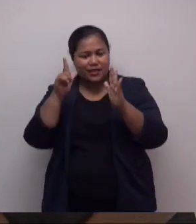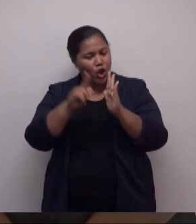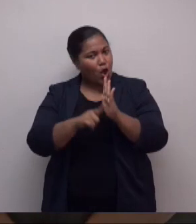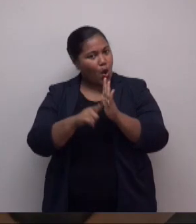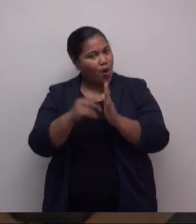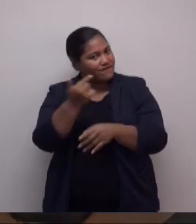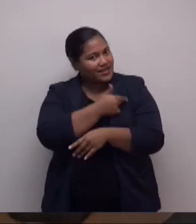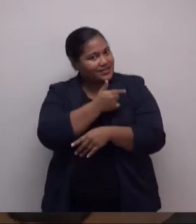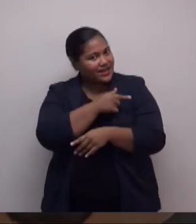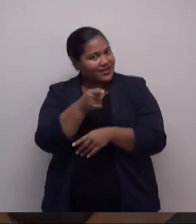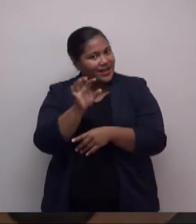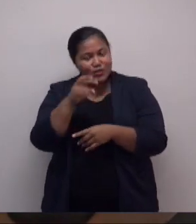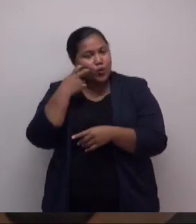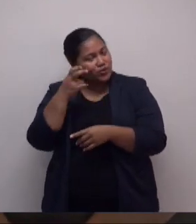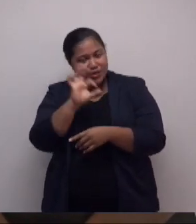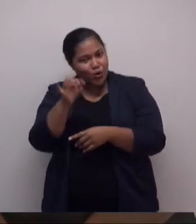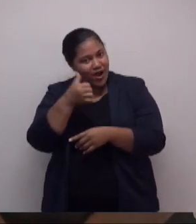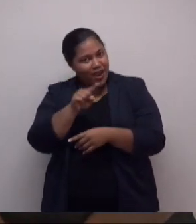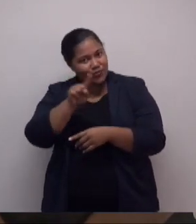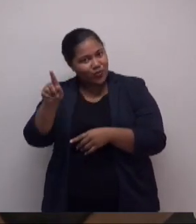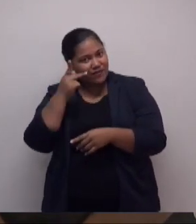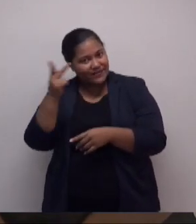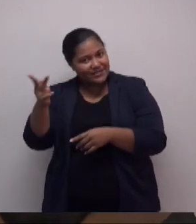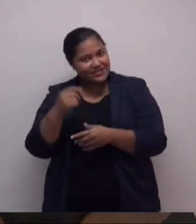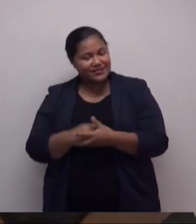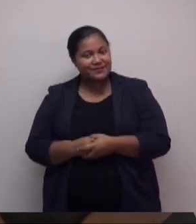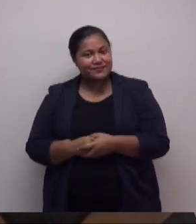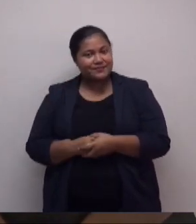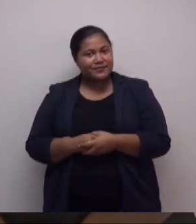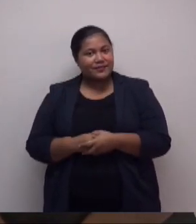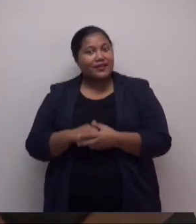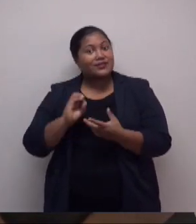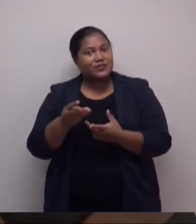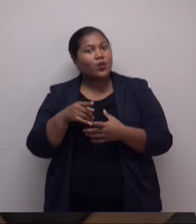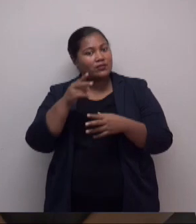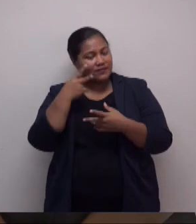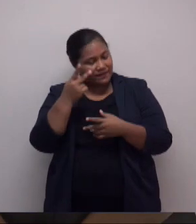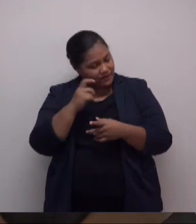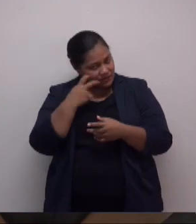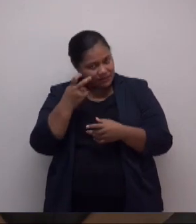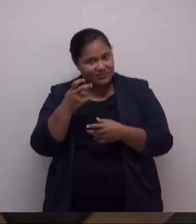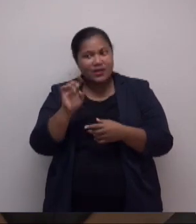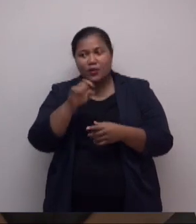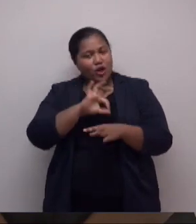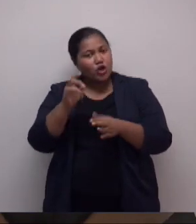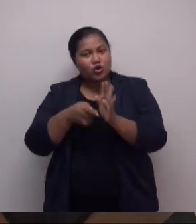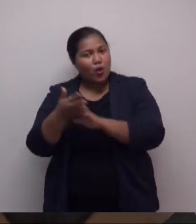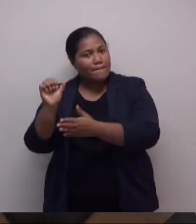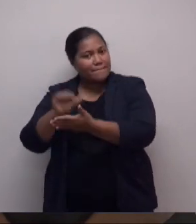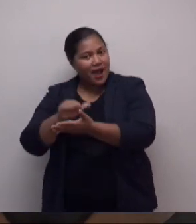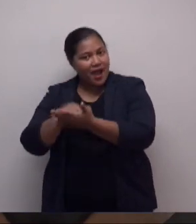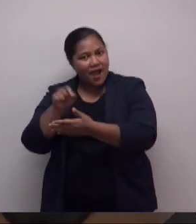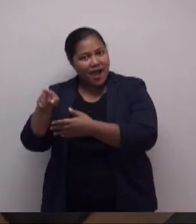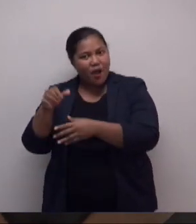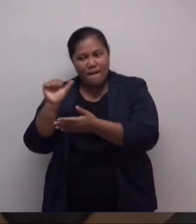Everyone, tourists or not, will be discouraged from stopping in these communities to shop or purchase items by the